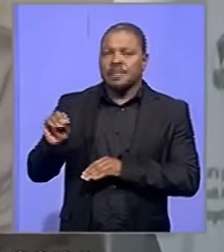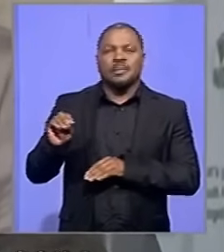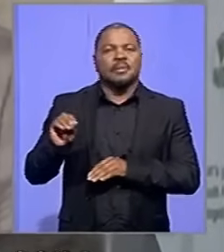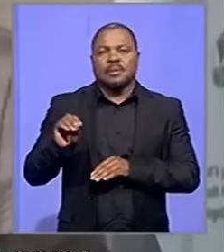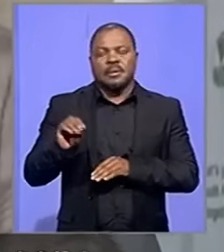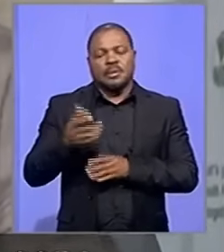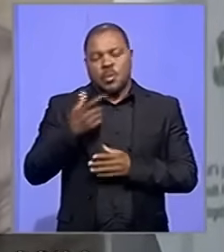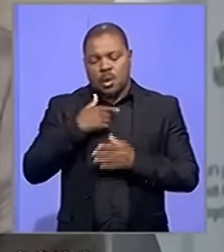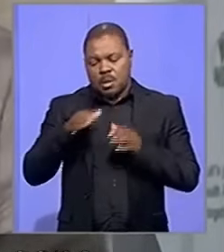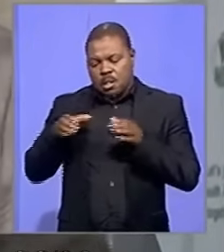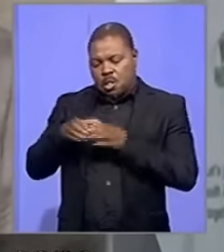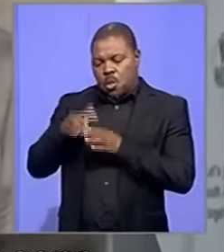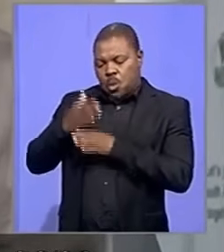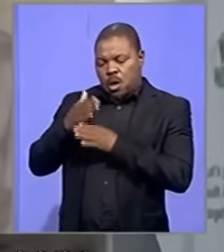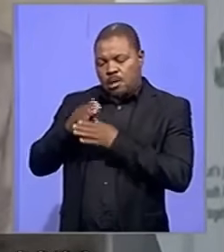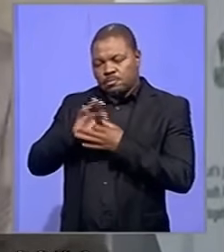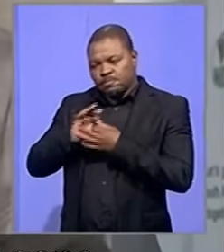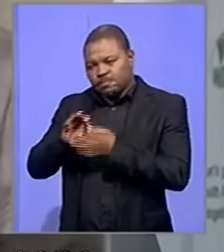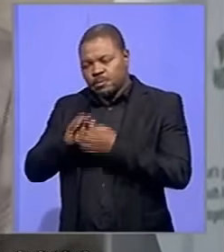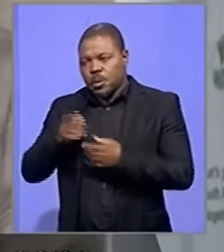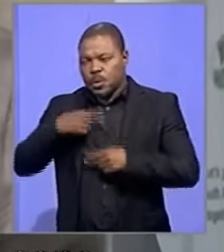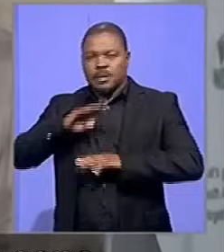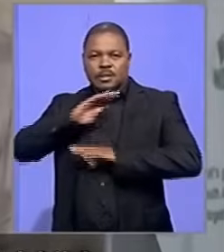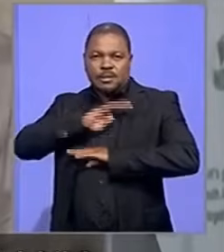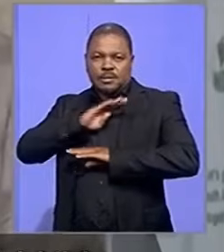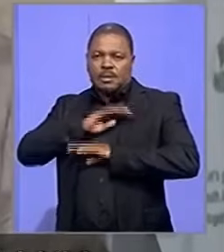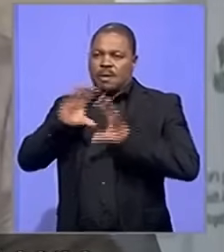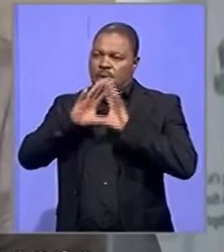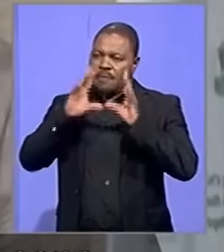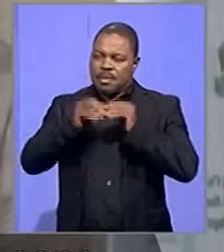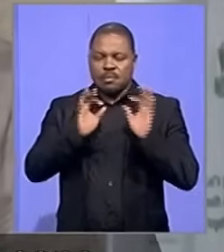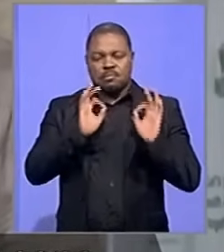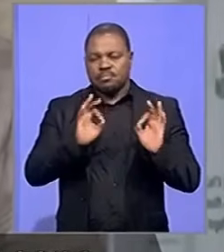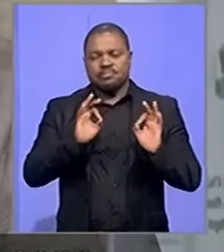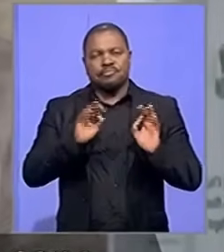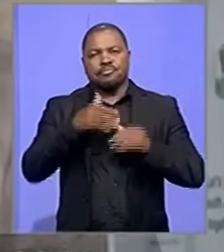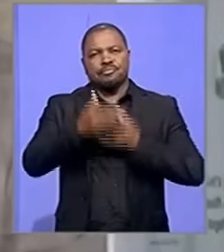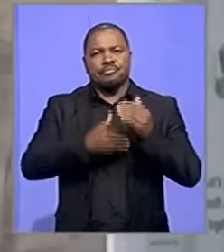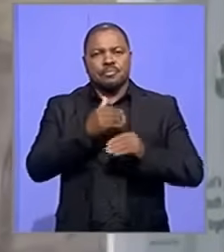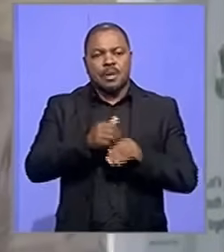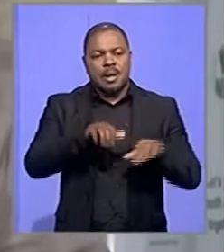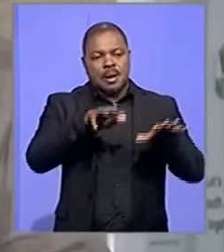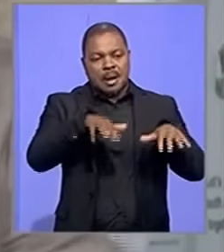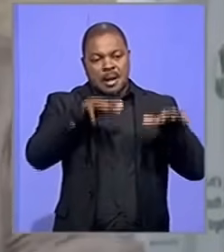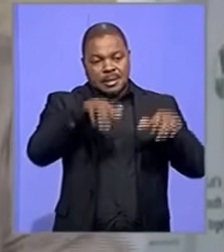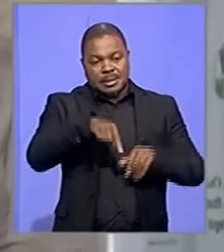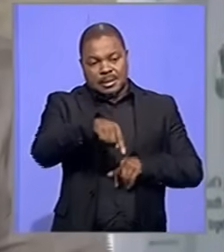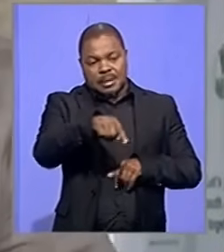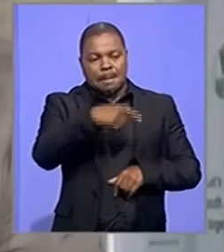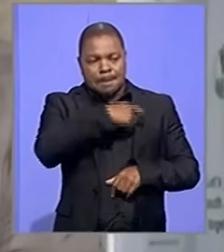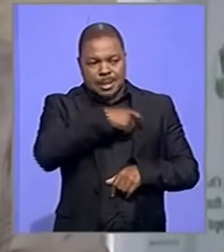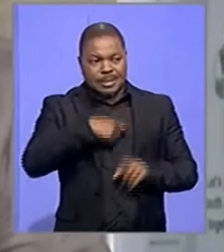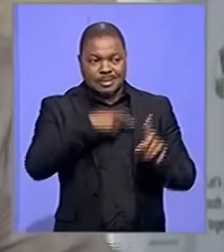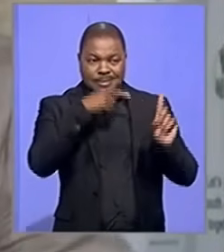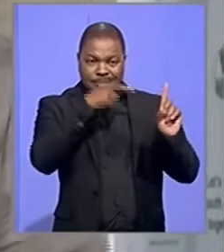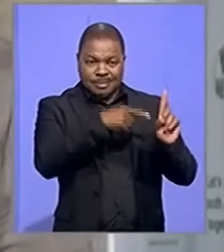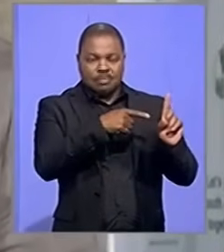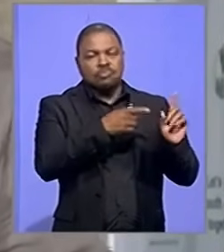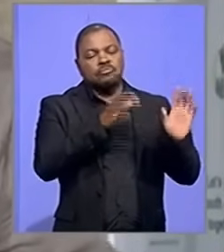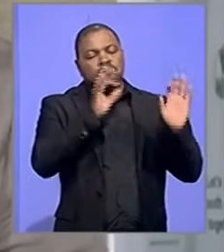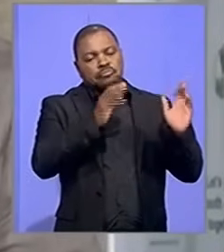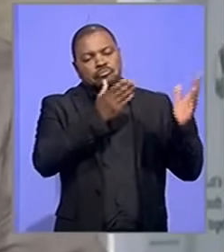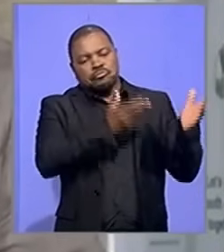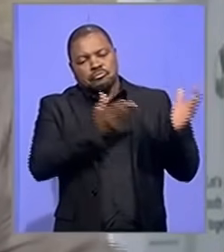net joints. We're working on the same, very much satisfied, everything in order. Come the 19th, the president will